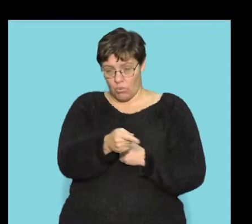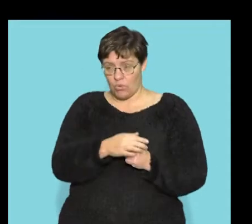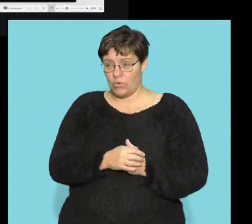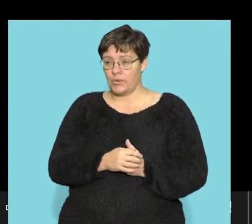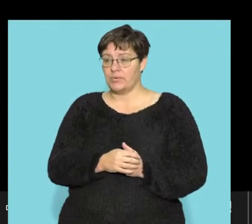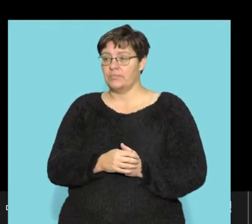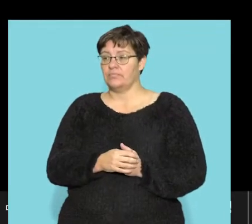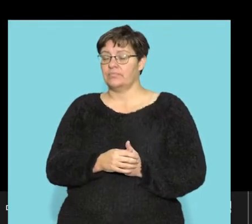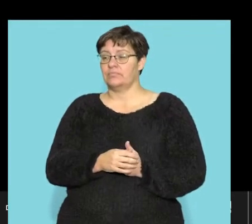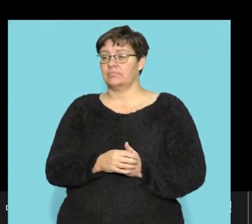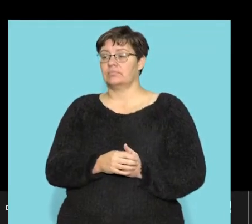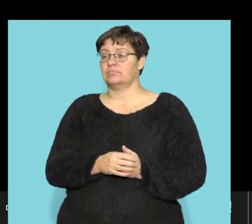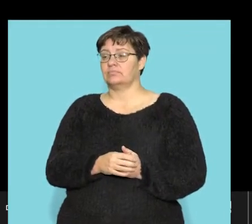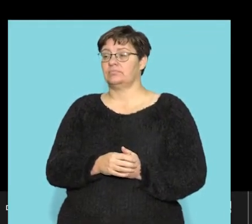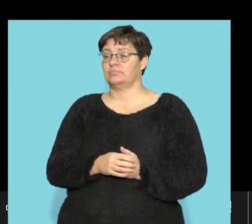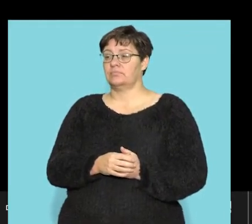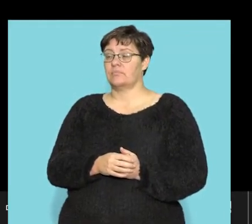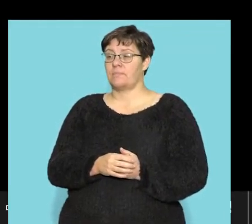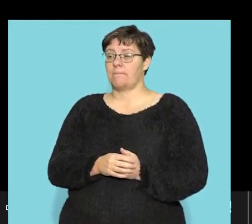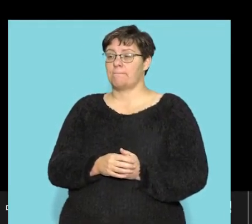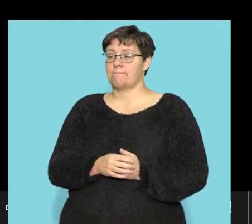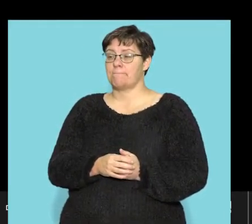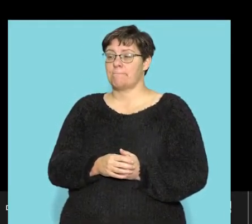do that. We say